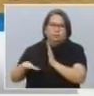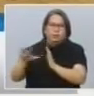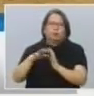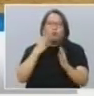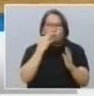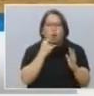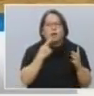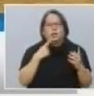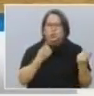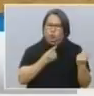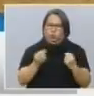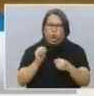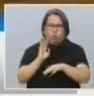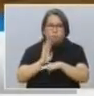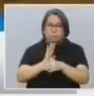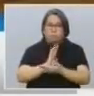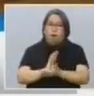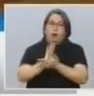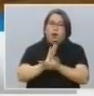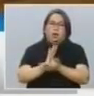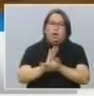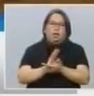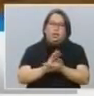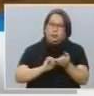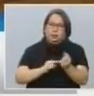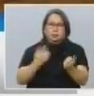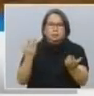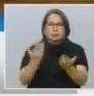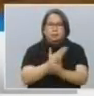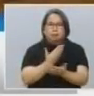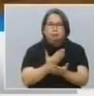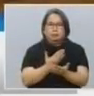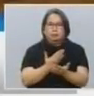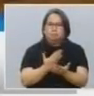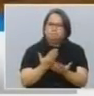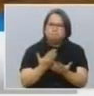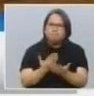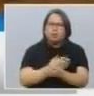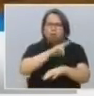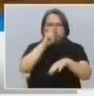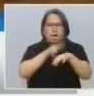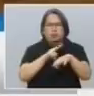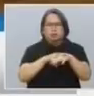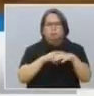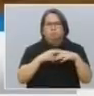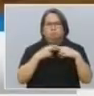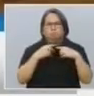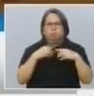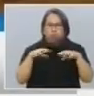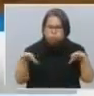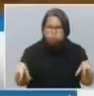Boracay mark the beginning of a new national effort. This is